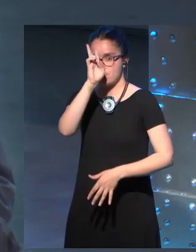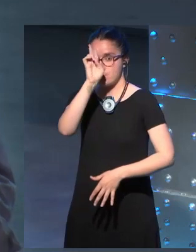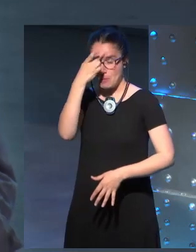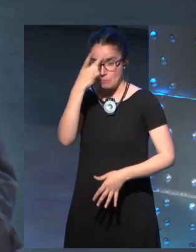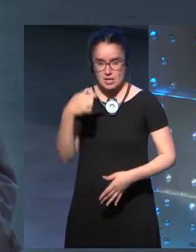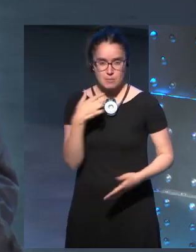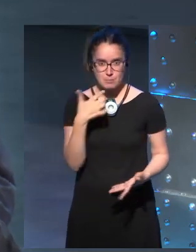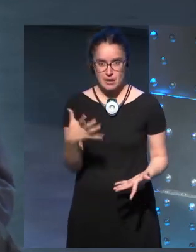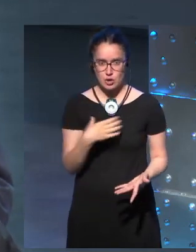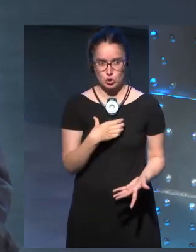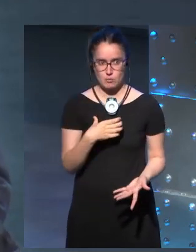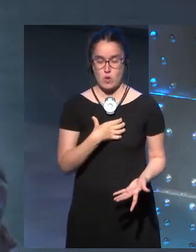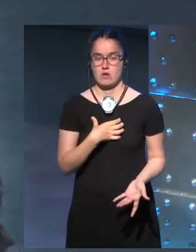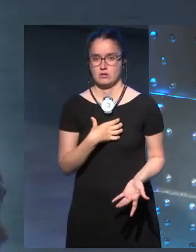would